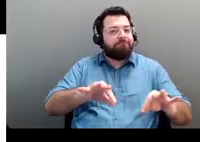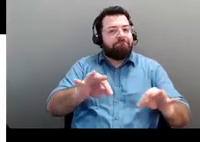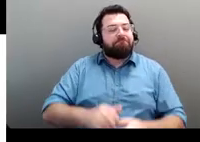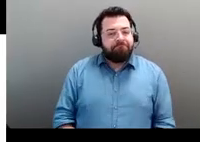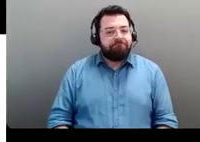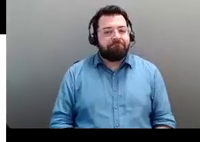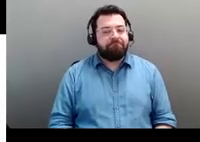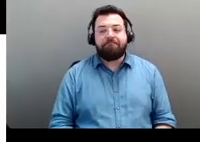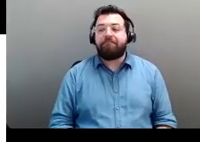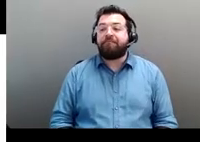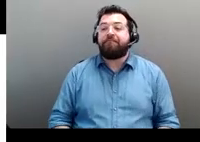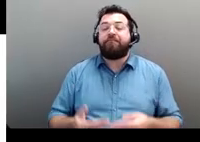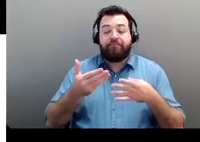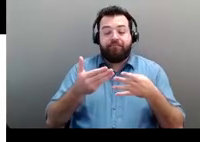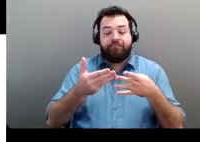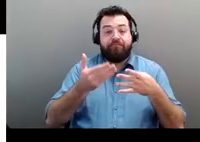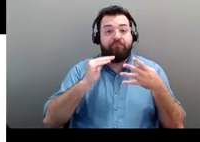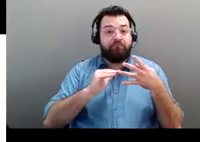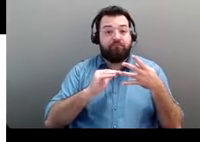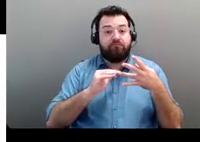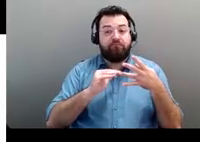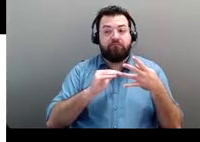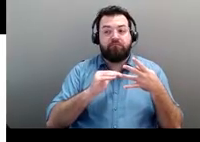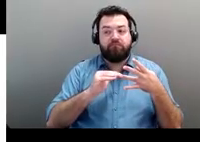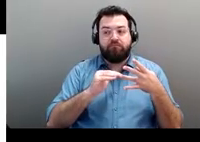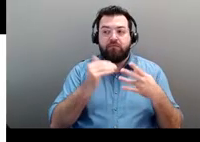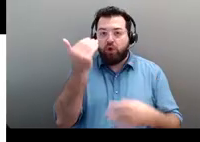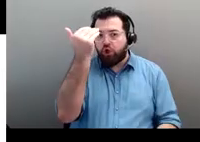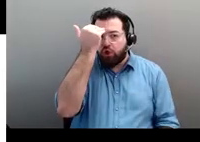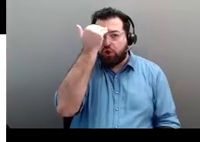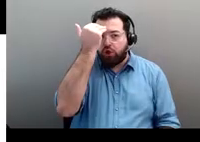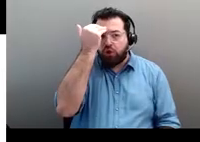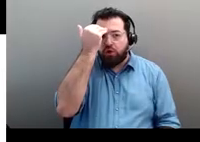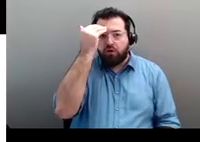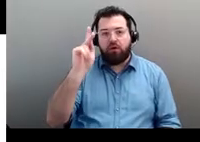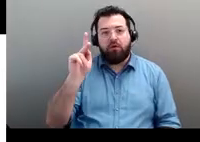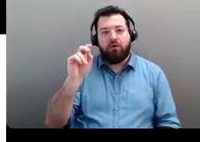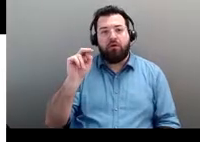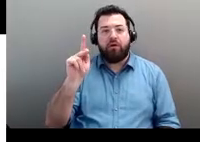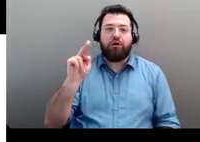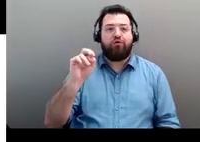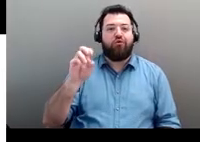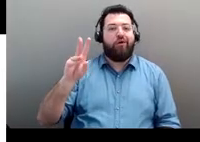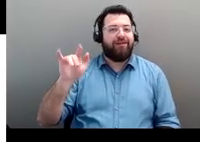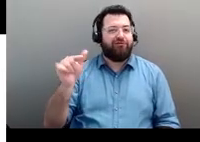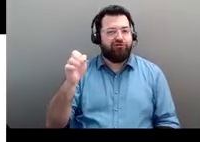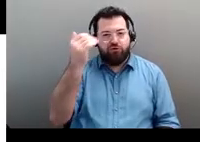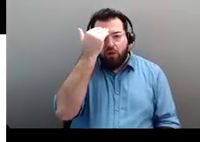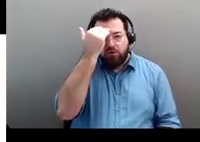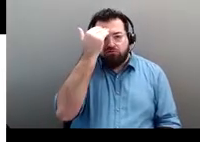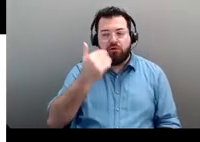The next component is knowledge, and so again, just being aware that AI is